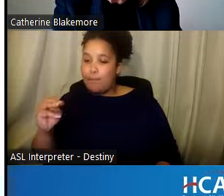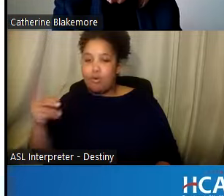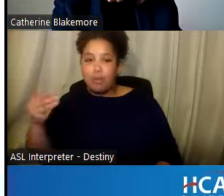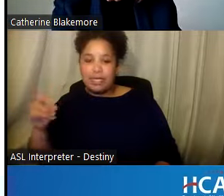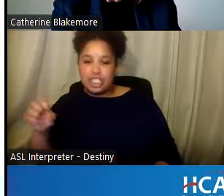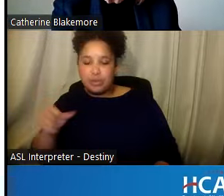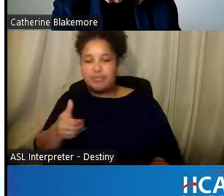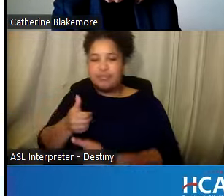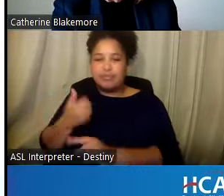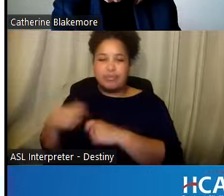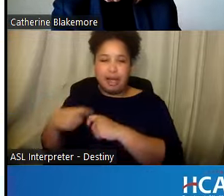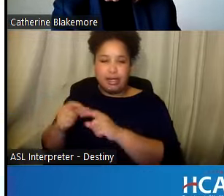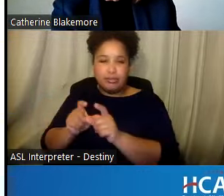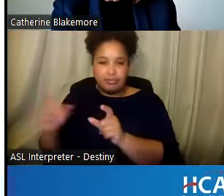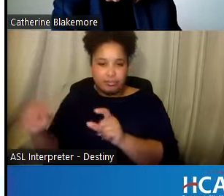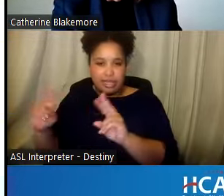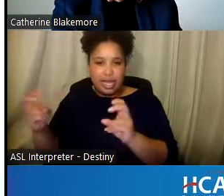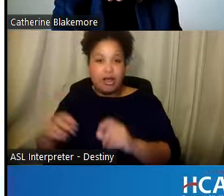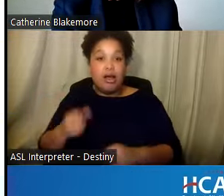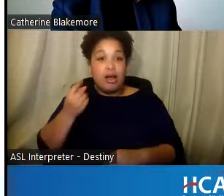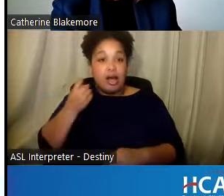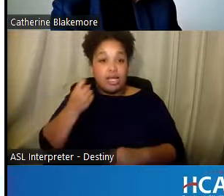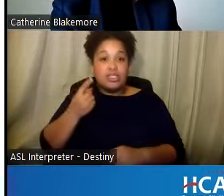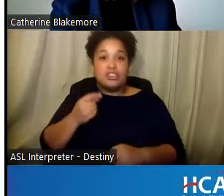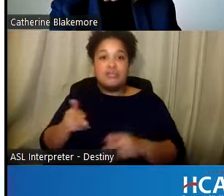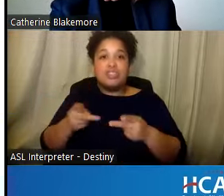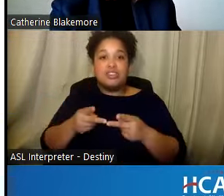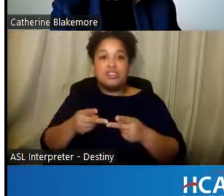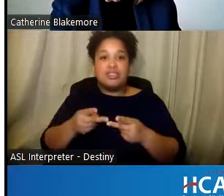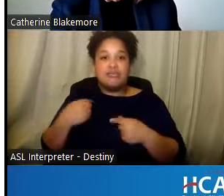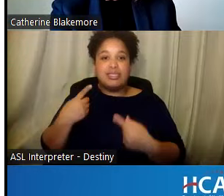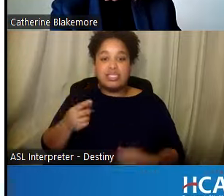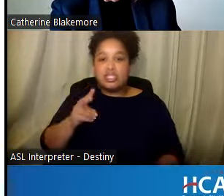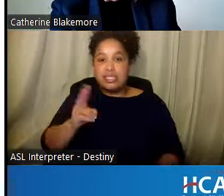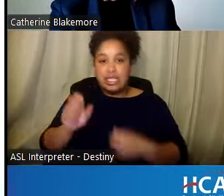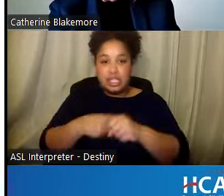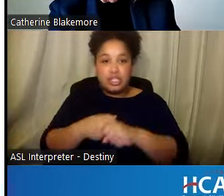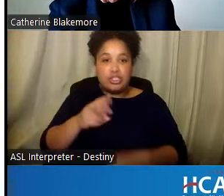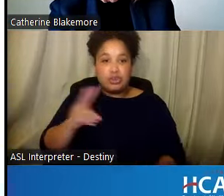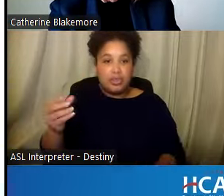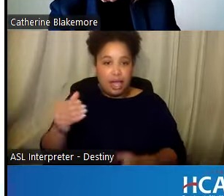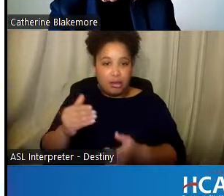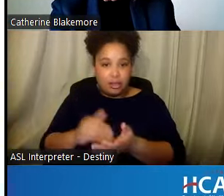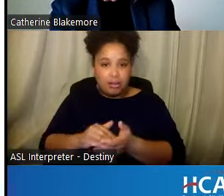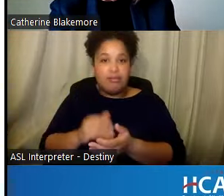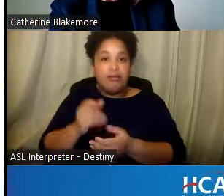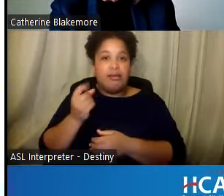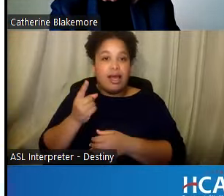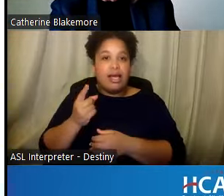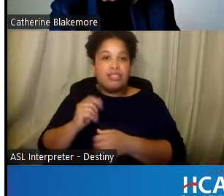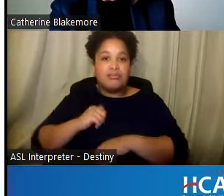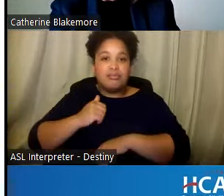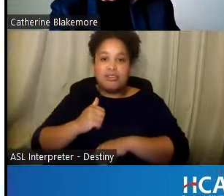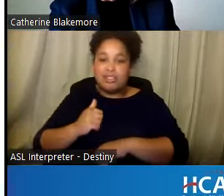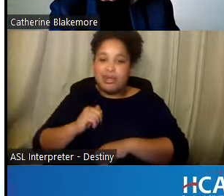a national association that looks at ways to best utilize and strengthen community health workers. So with that, it's really